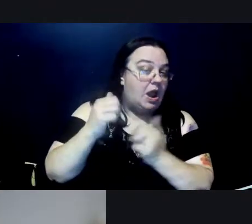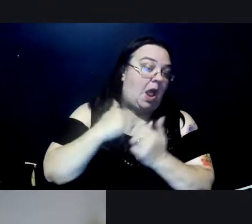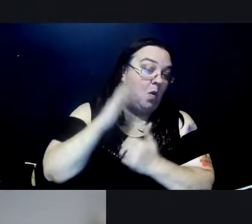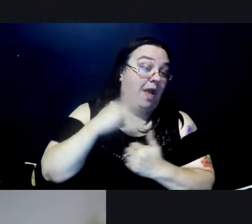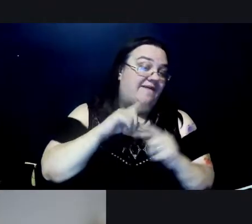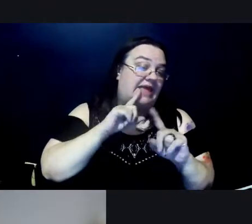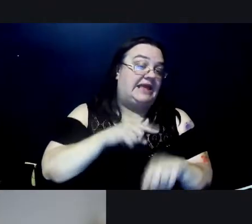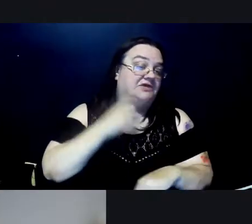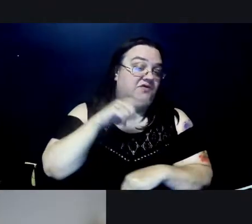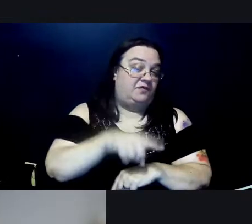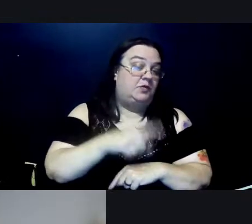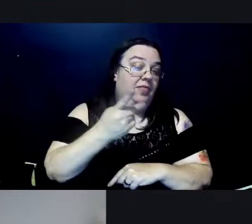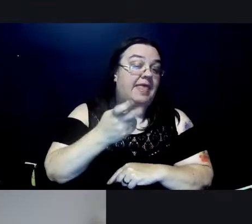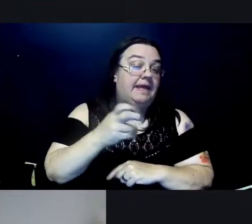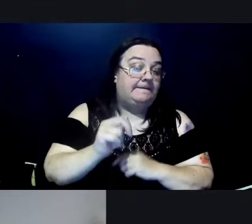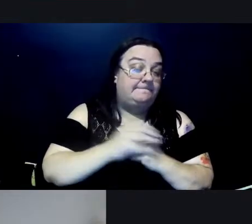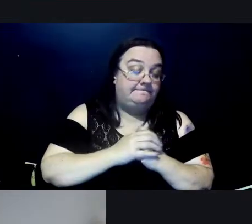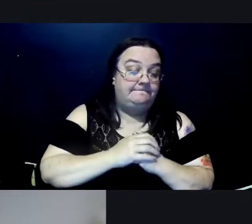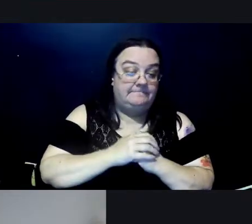then.